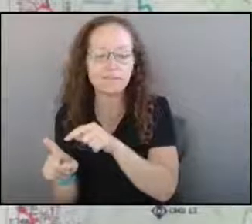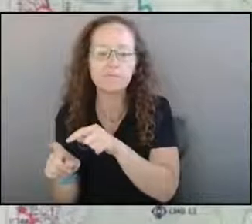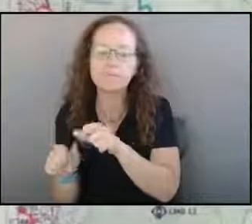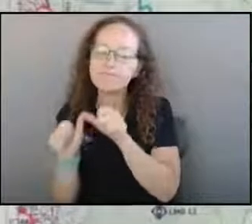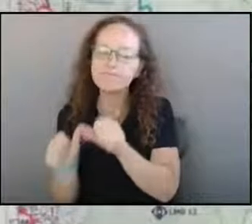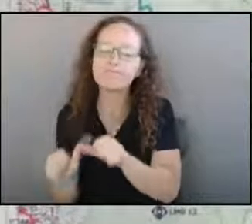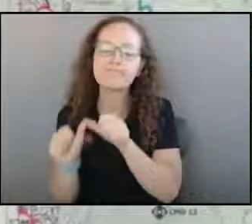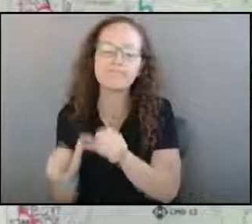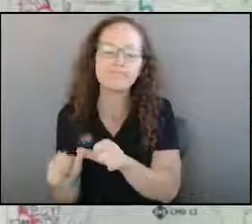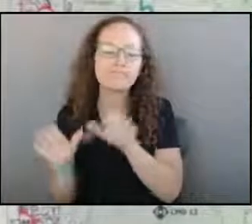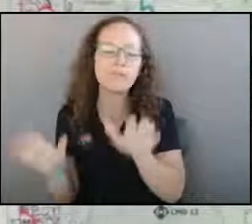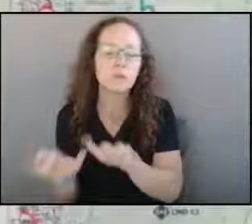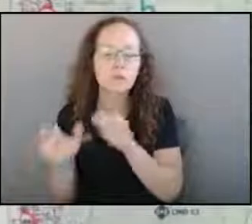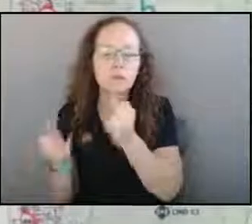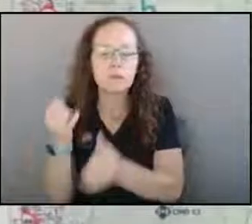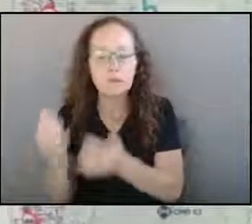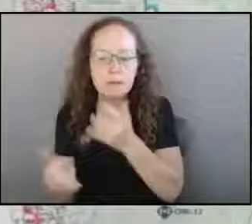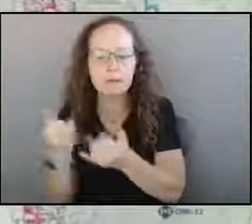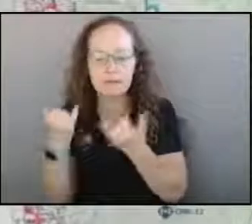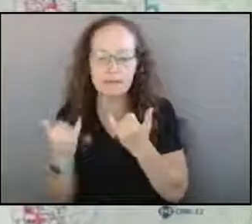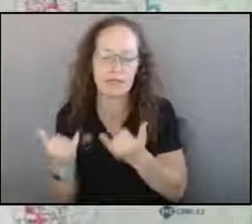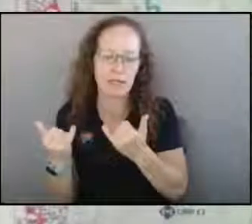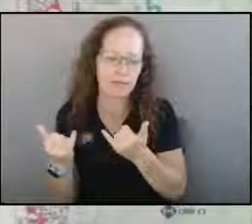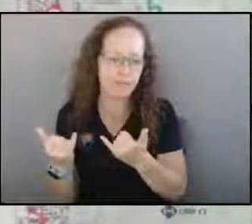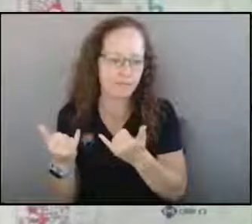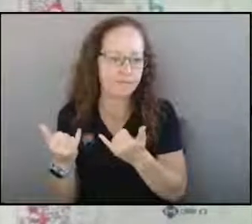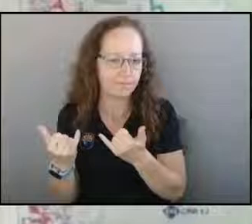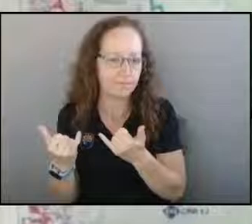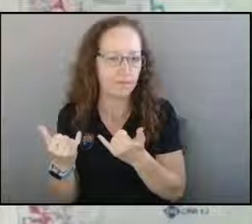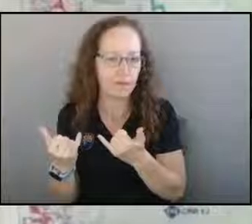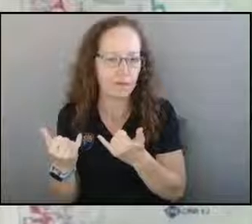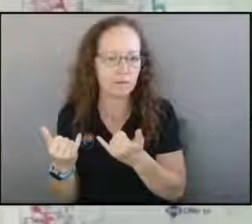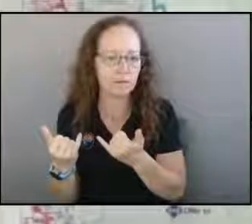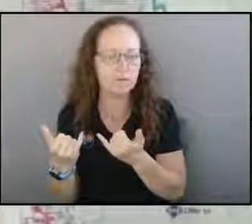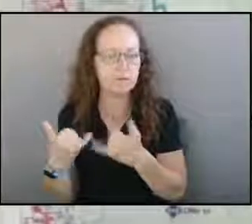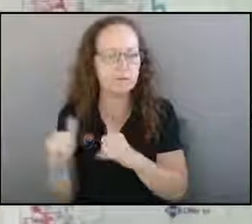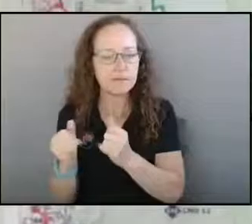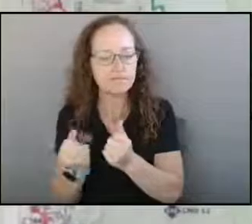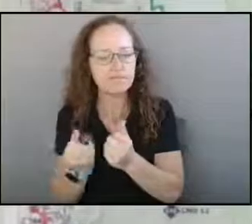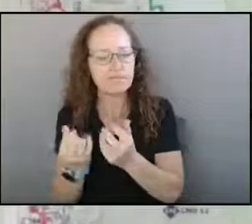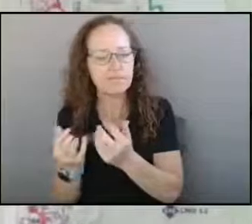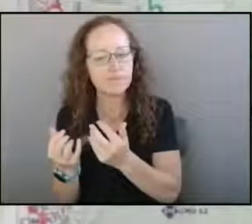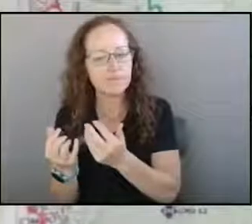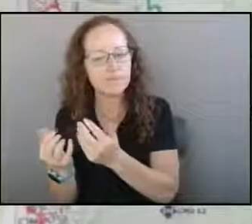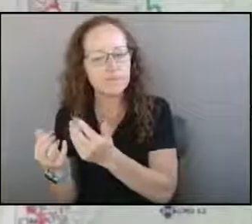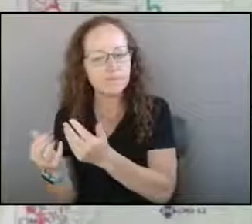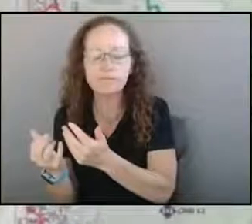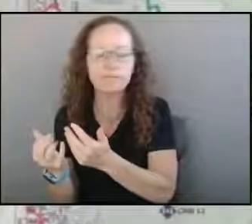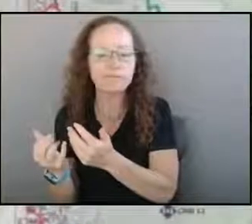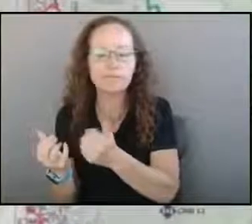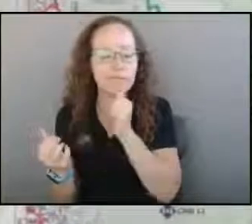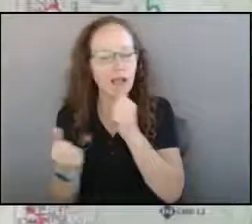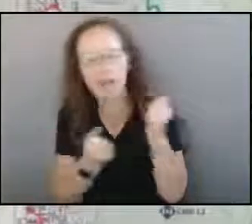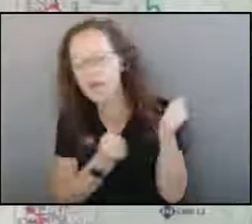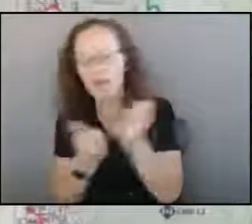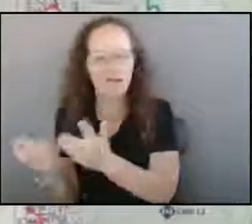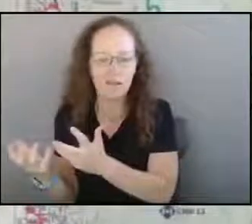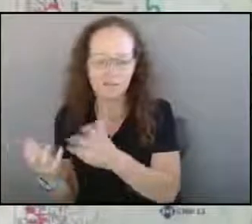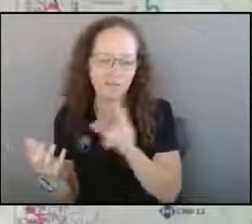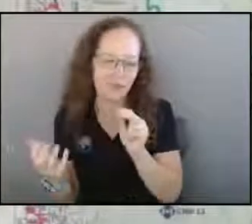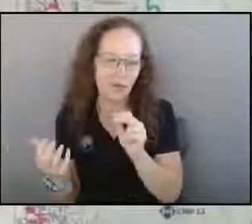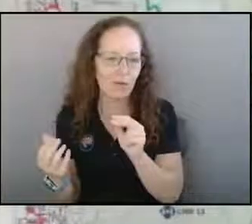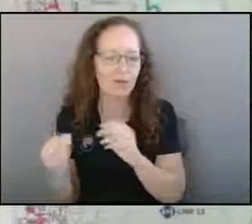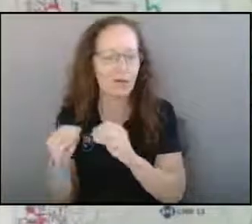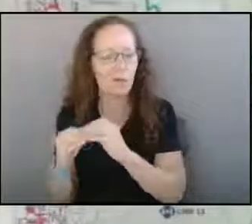and is still working more laterally. Didn't see a lot of western movement today, more north and